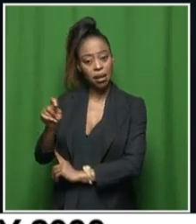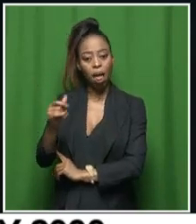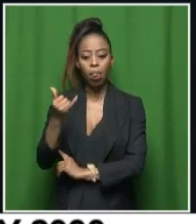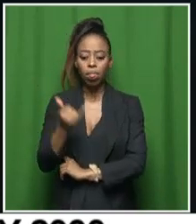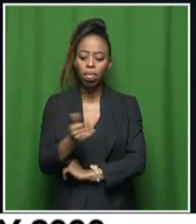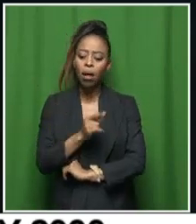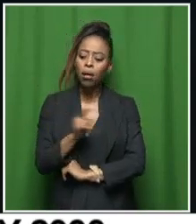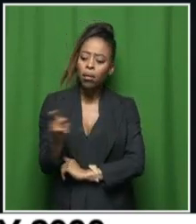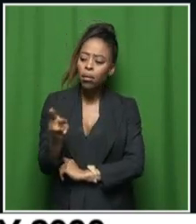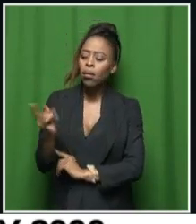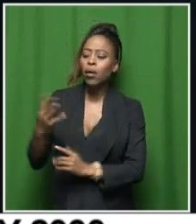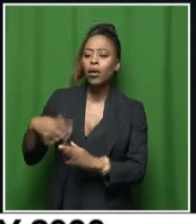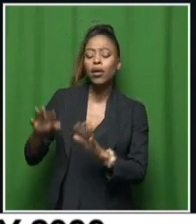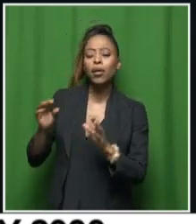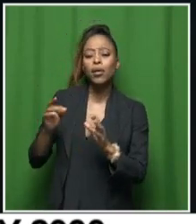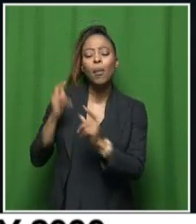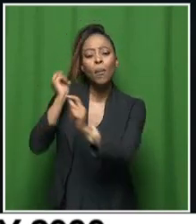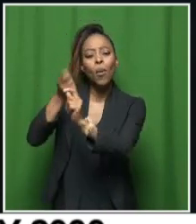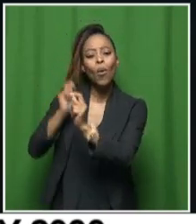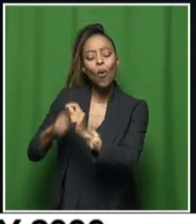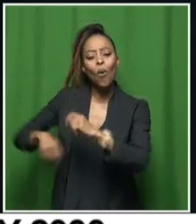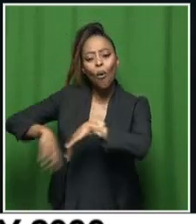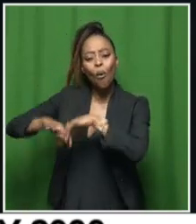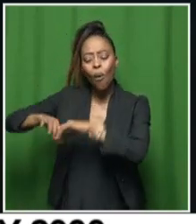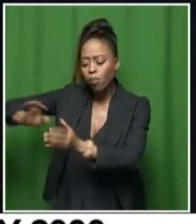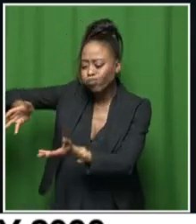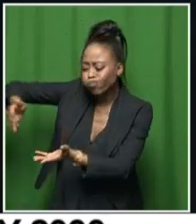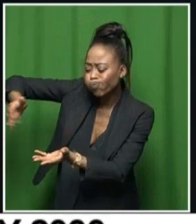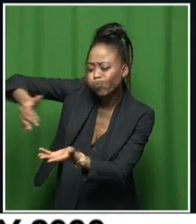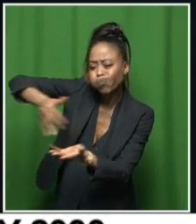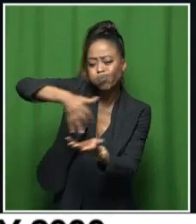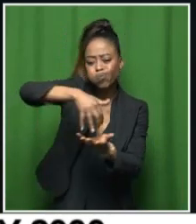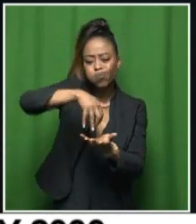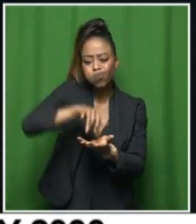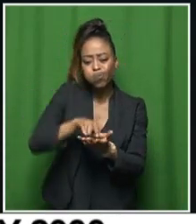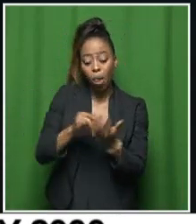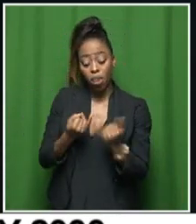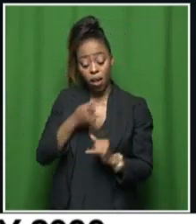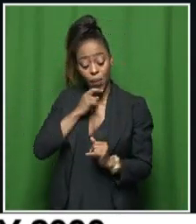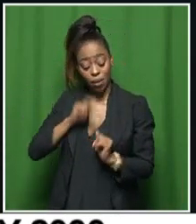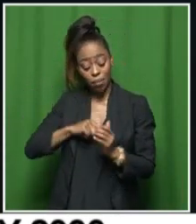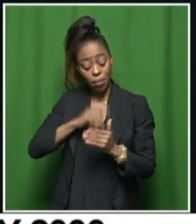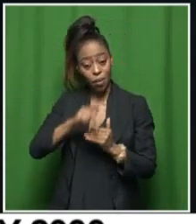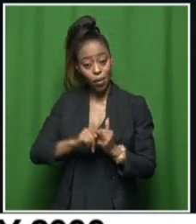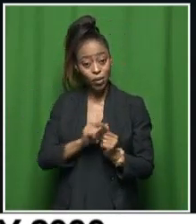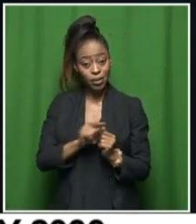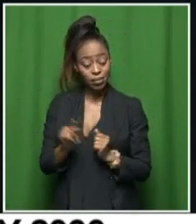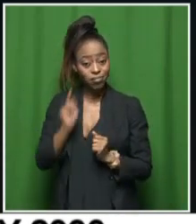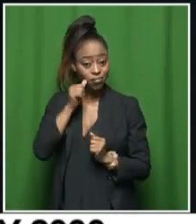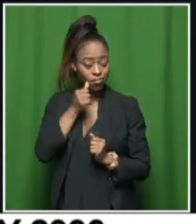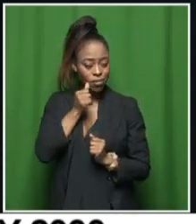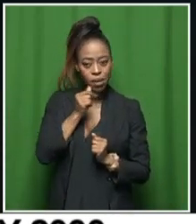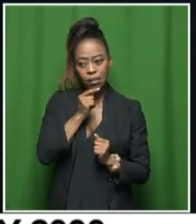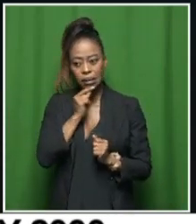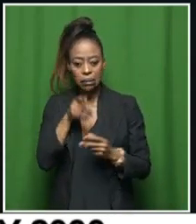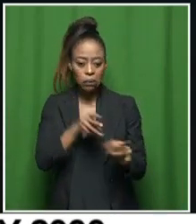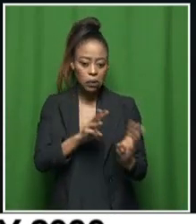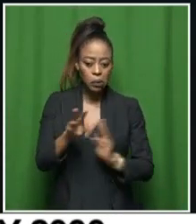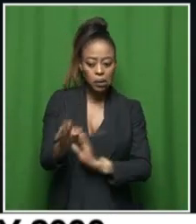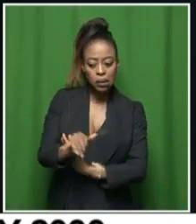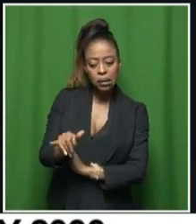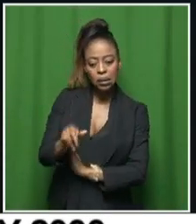informal waste reclaimers, we are then able, through this pilot project called Reimagine Tomorrow, find ways of